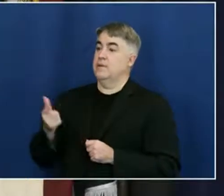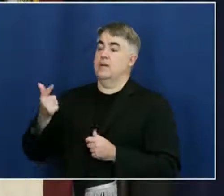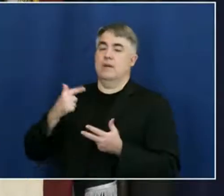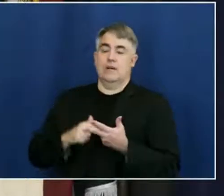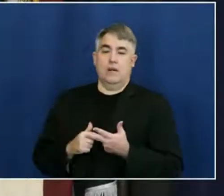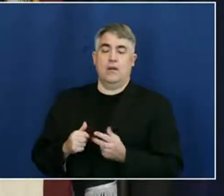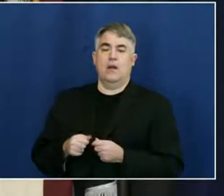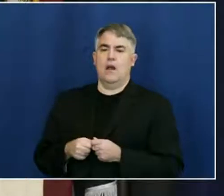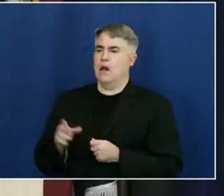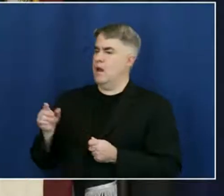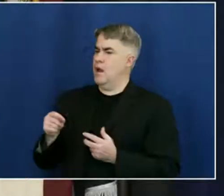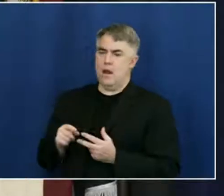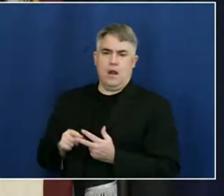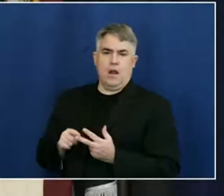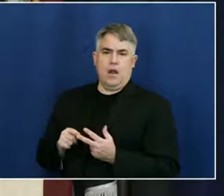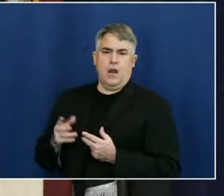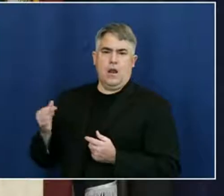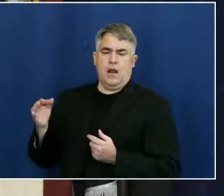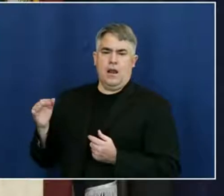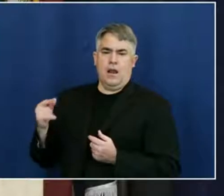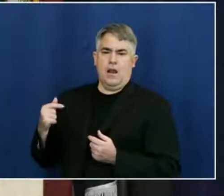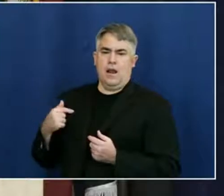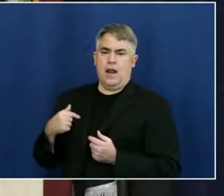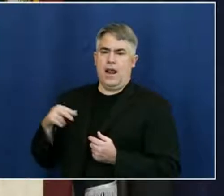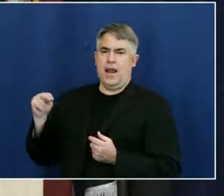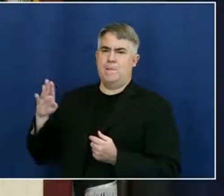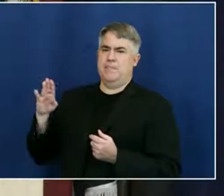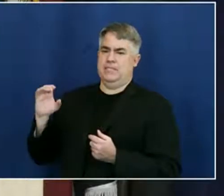This call is from Artie Ojeda with NBC7.